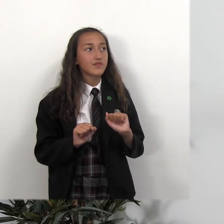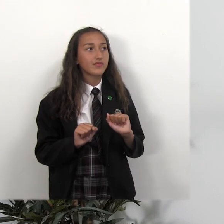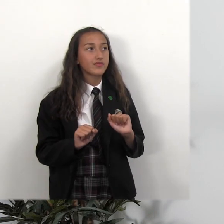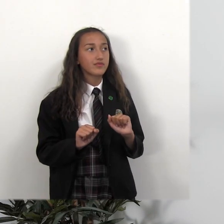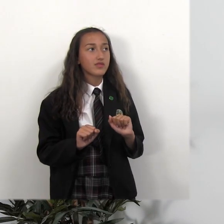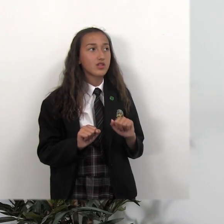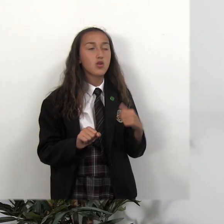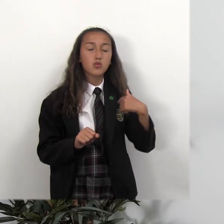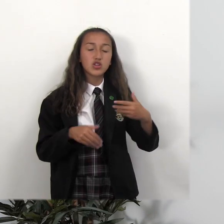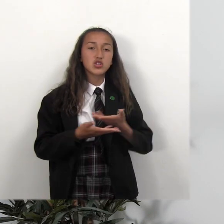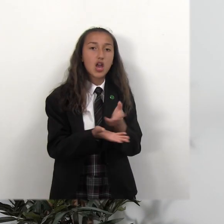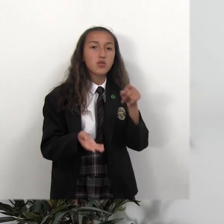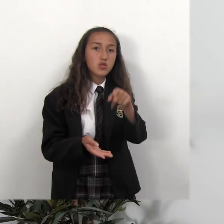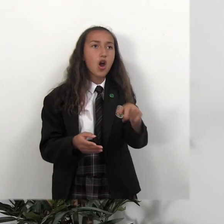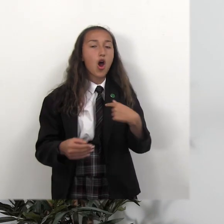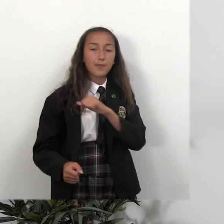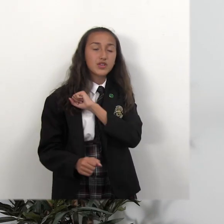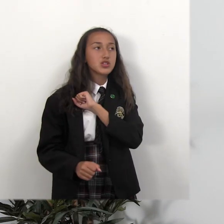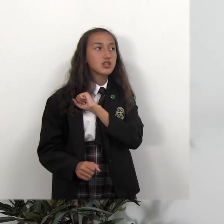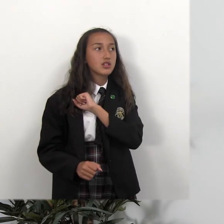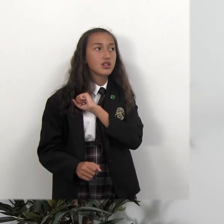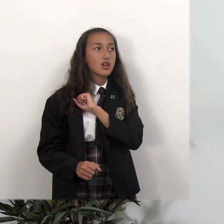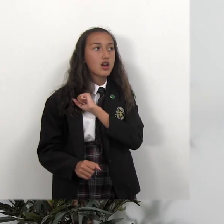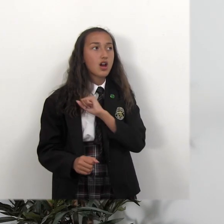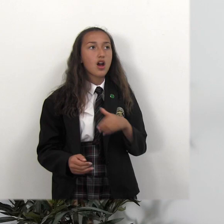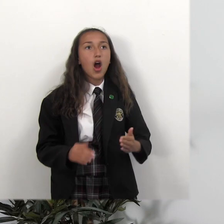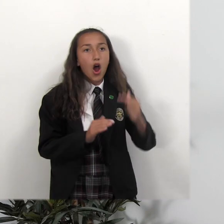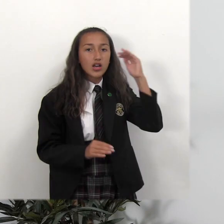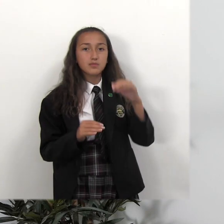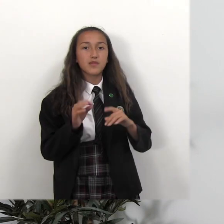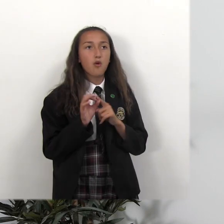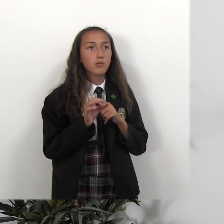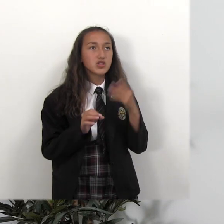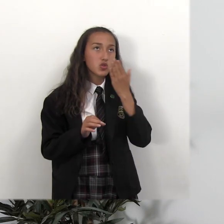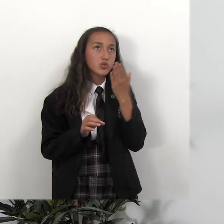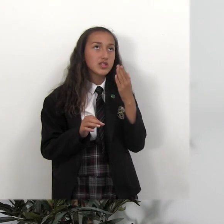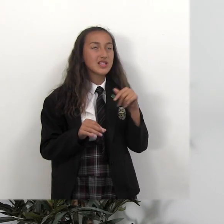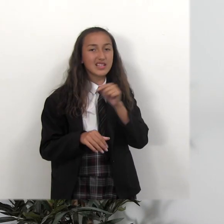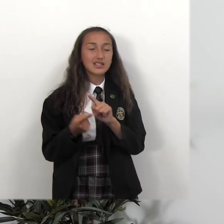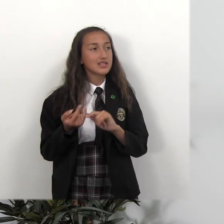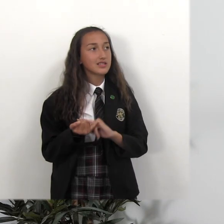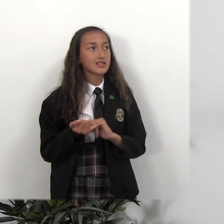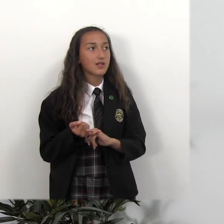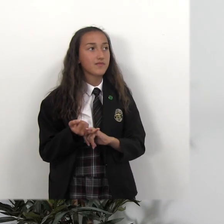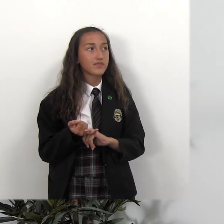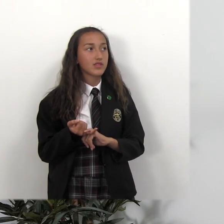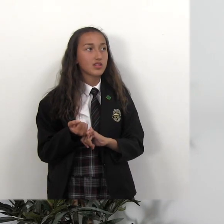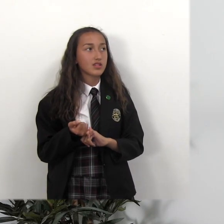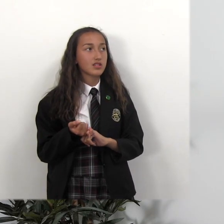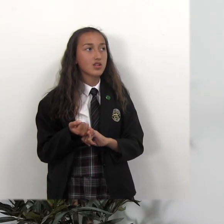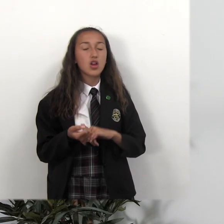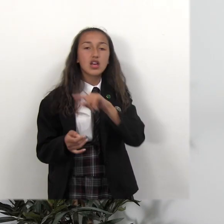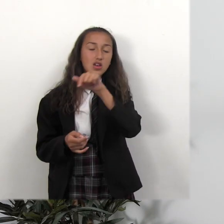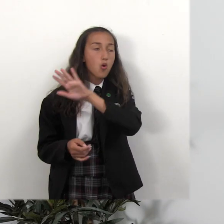it's important that we share with you our ambition, and that is to be one of the highest performing schools in East Sussex. We aim to ensure that all